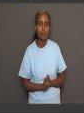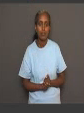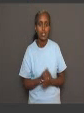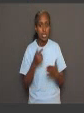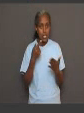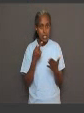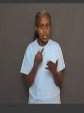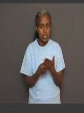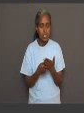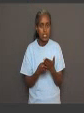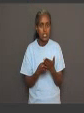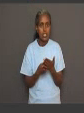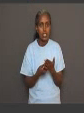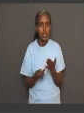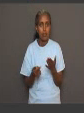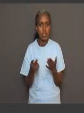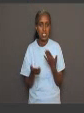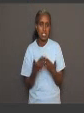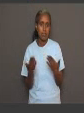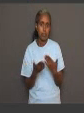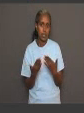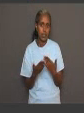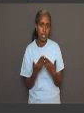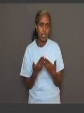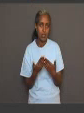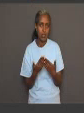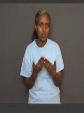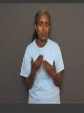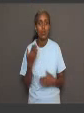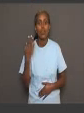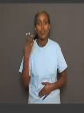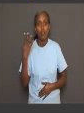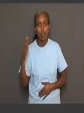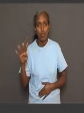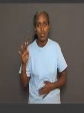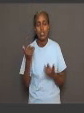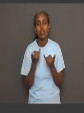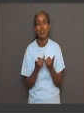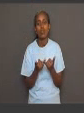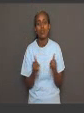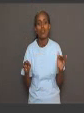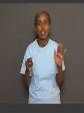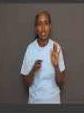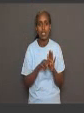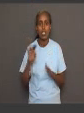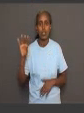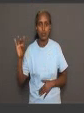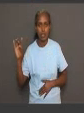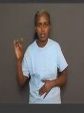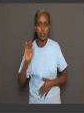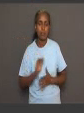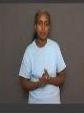This can be further simplified to 14 over -8.